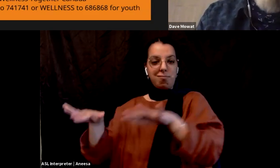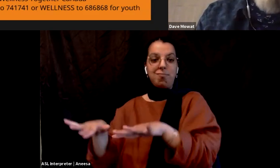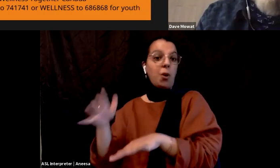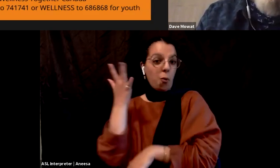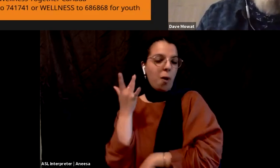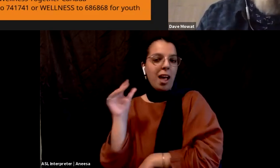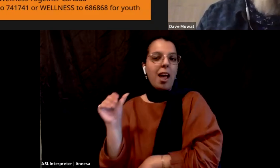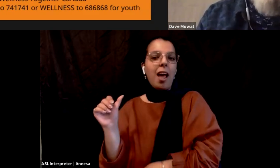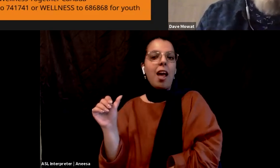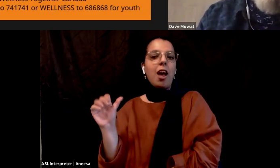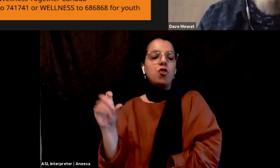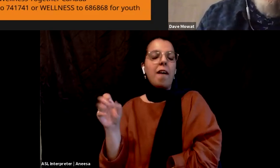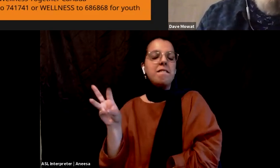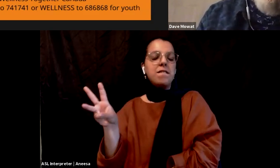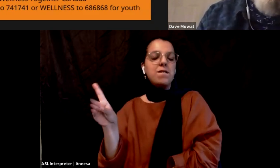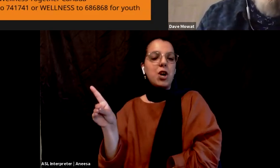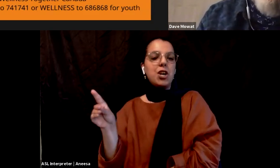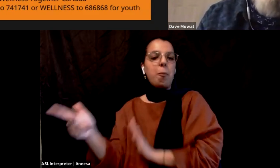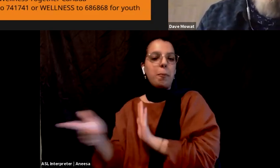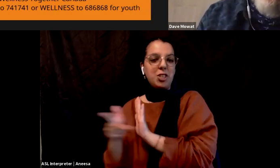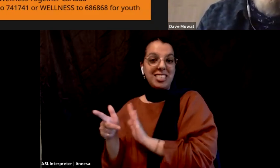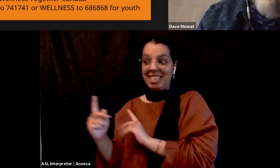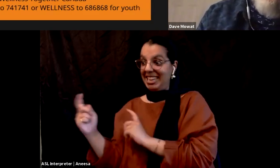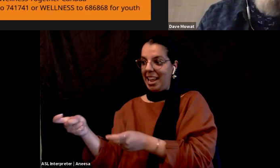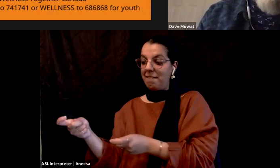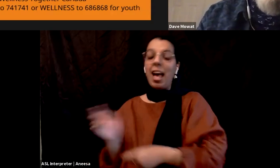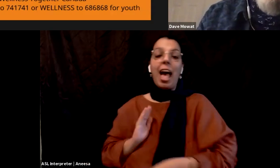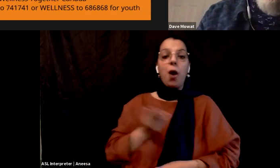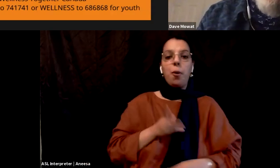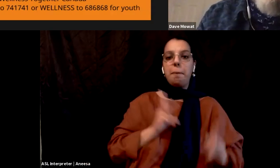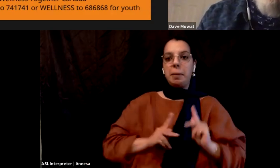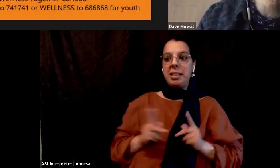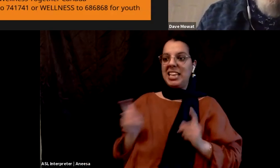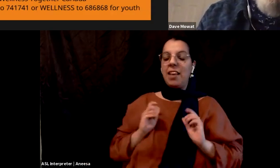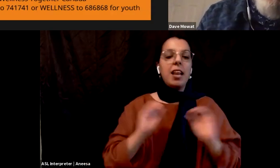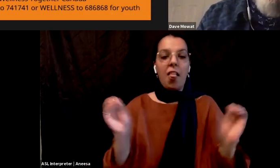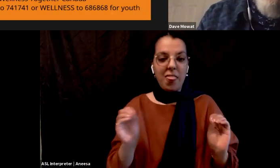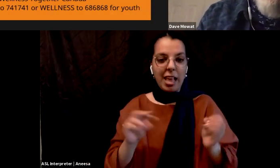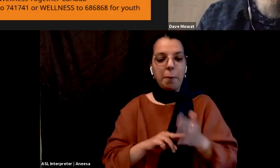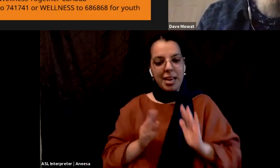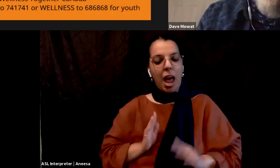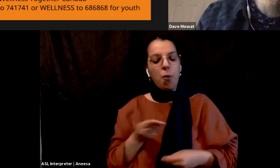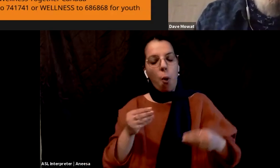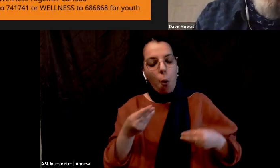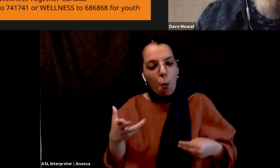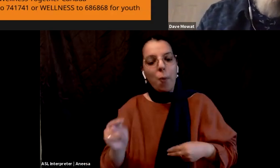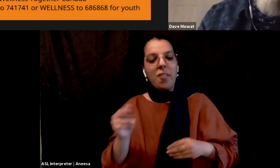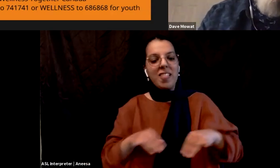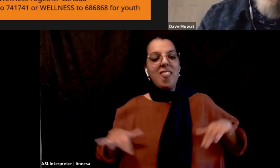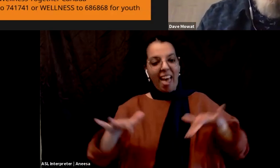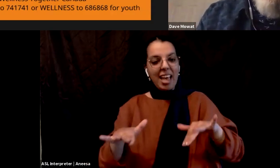Our people got nothing. The Mississaugas got nothing. They became paupers on their own land. They wandered. They got